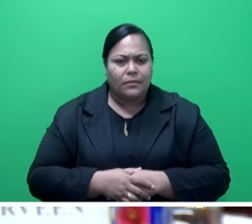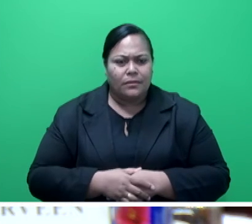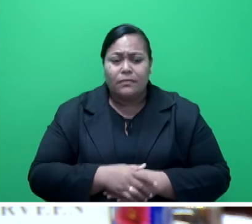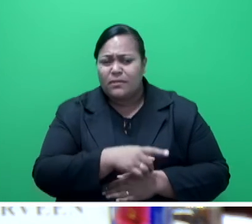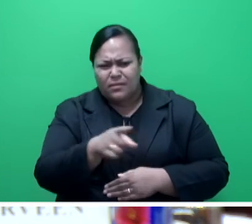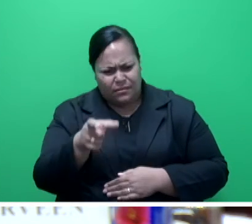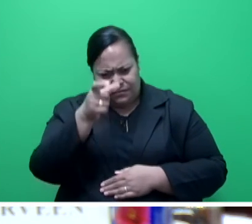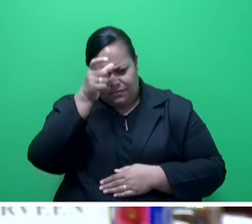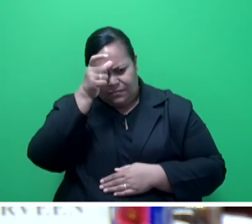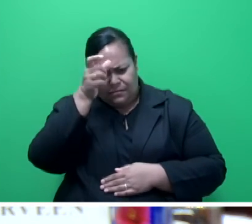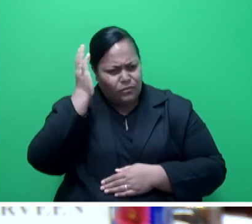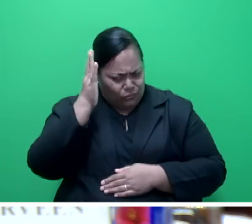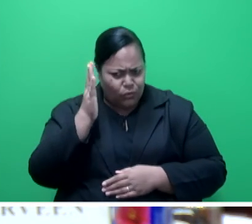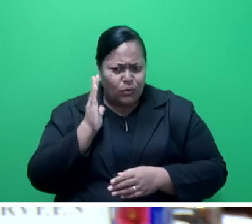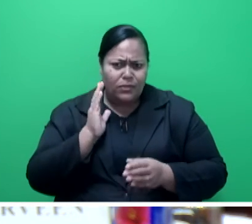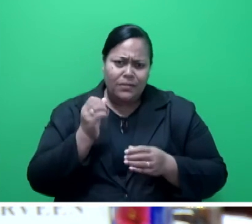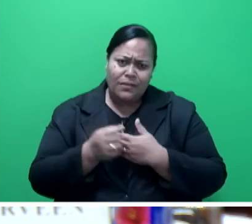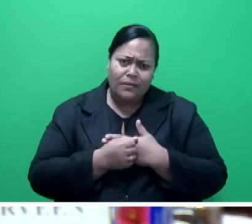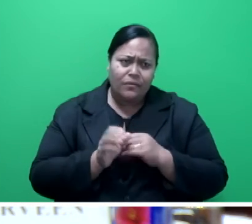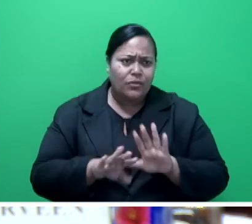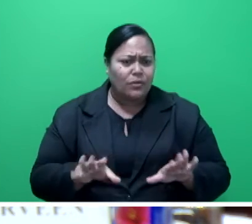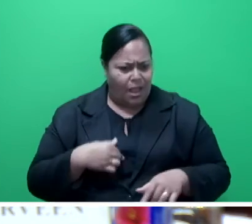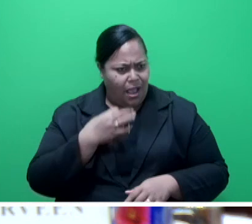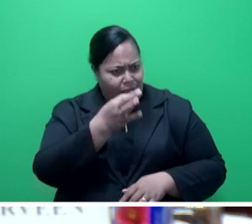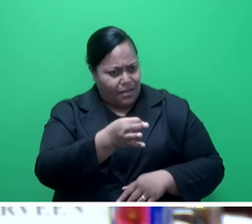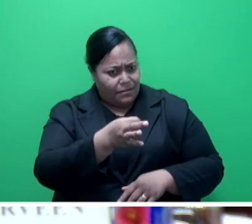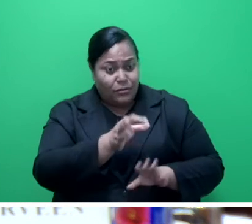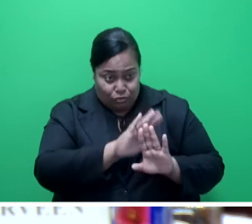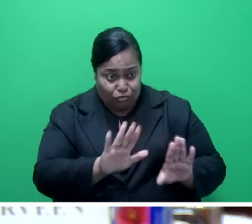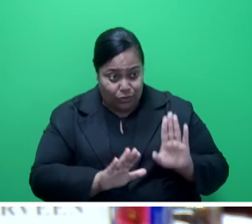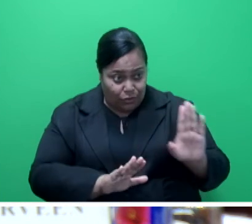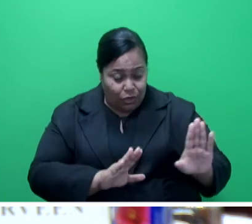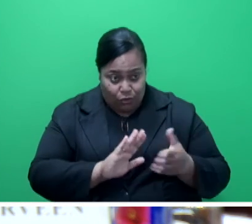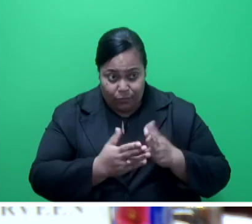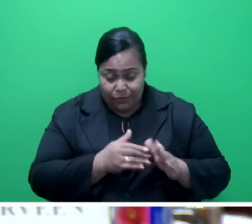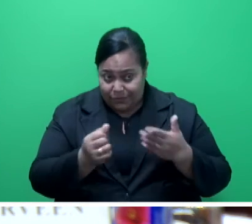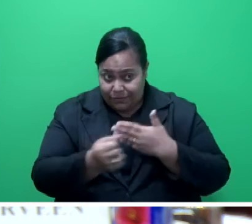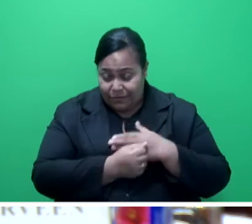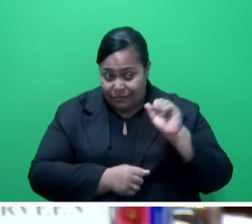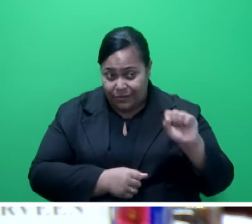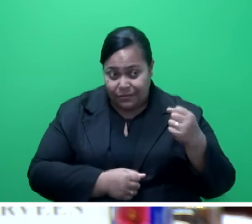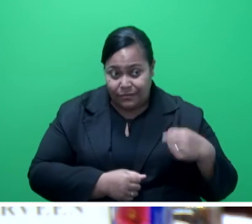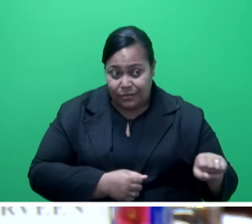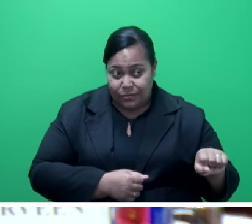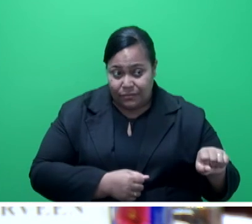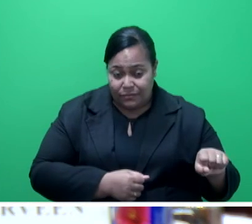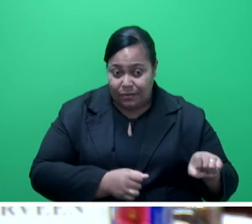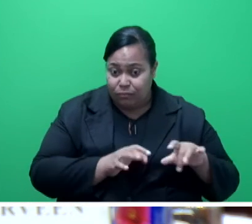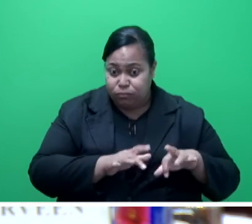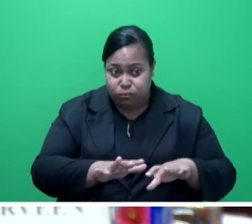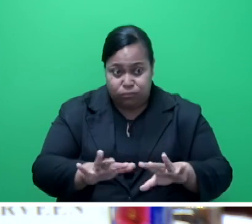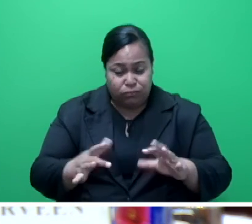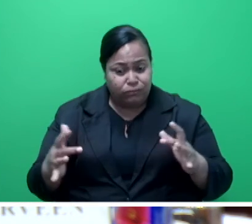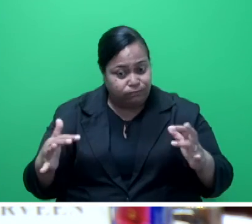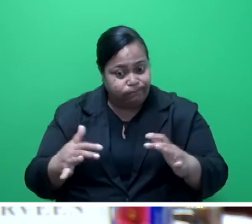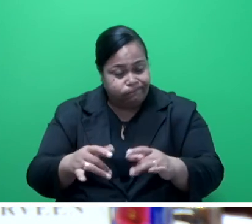safe for our children, I ask them, how safe are children in their communities, at community functions, at the supermarket,